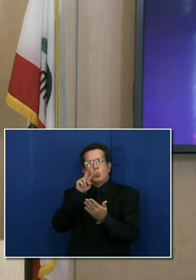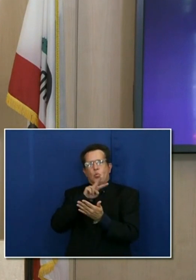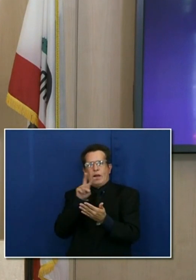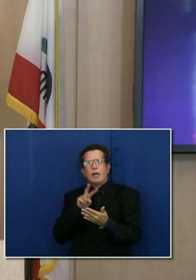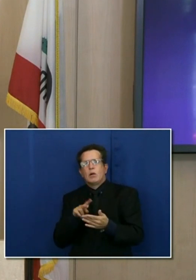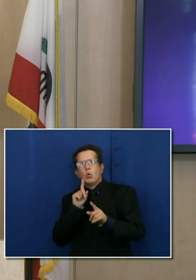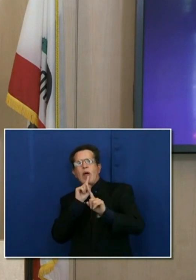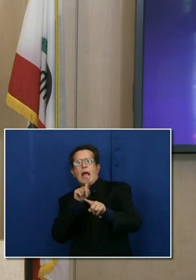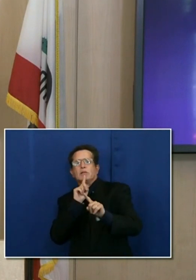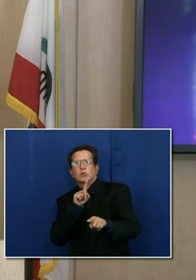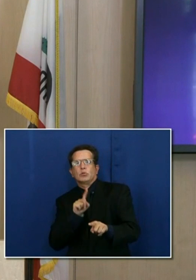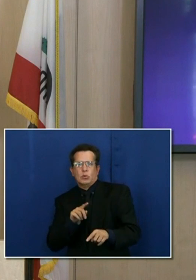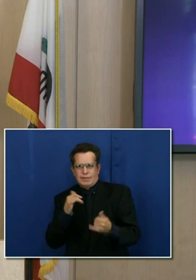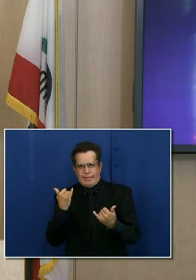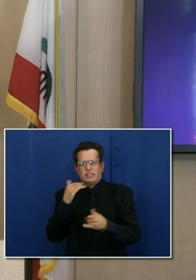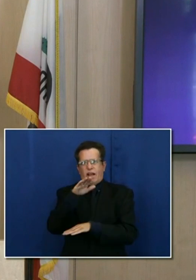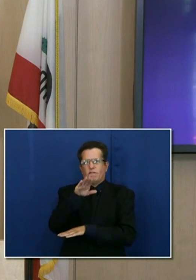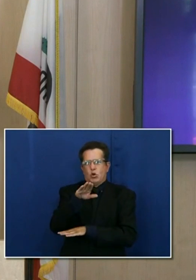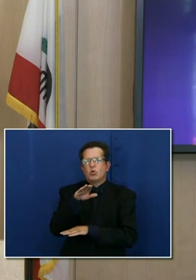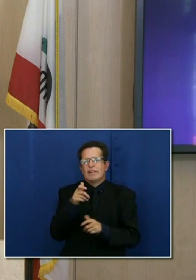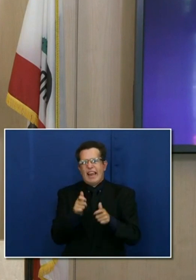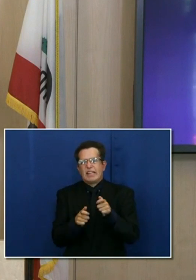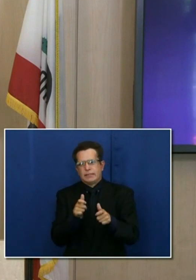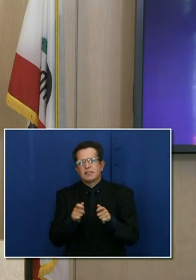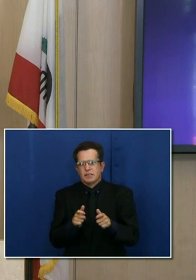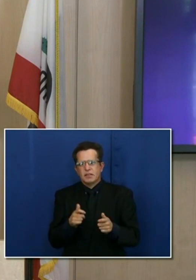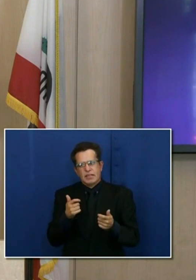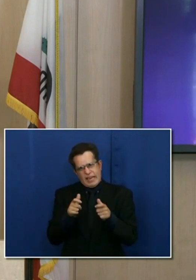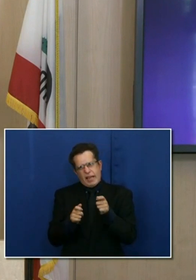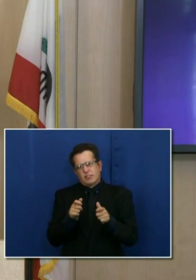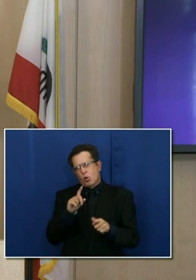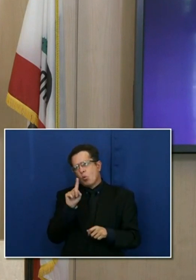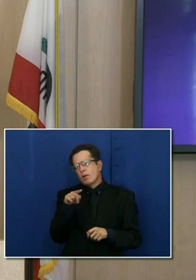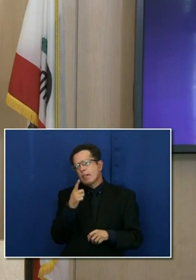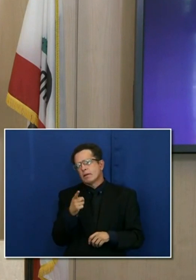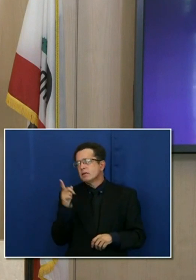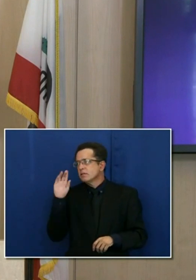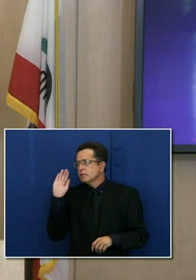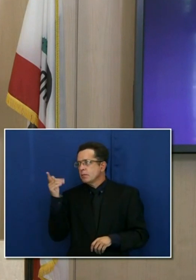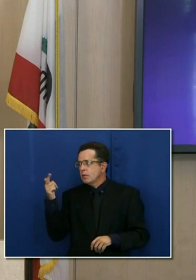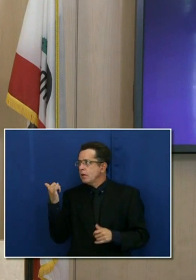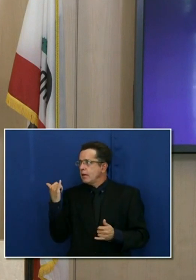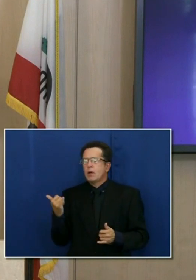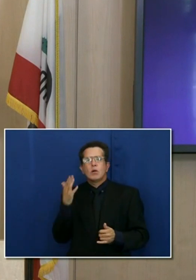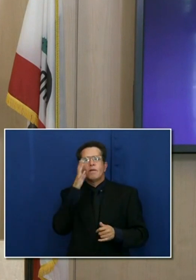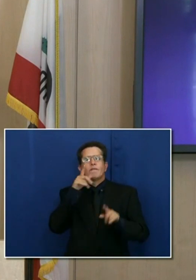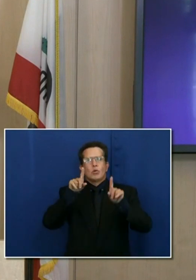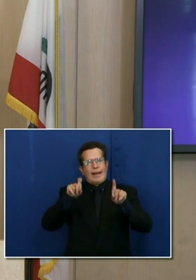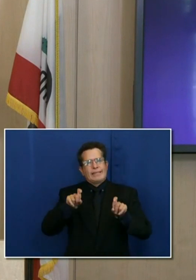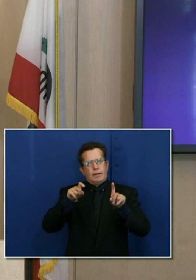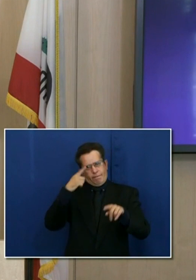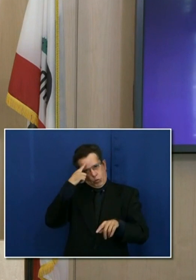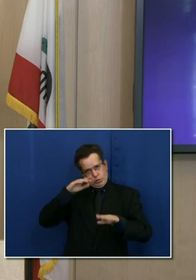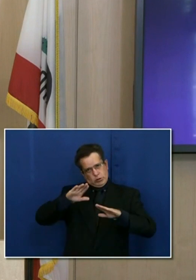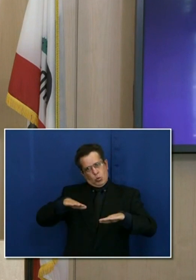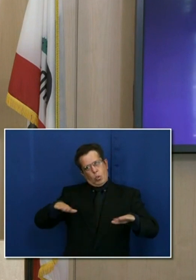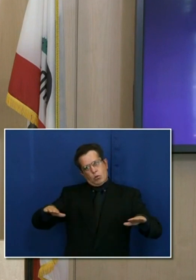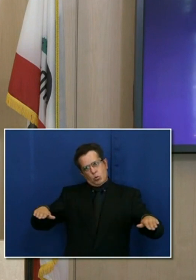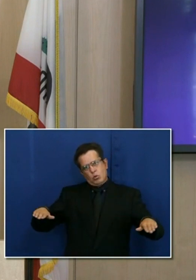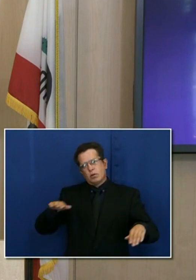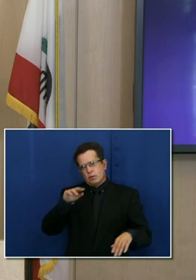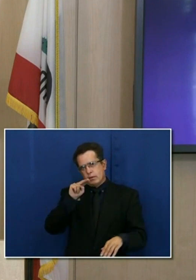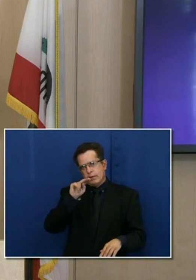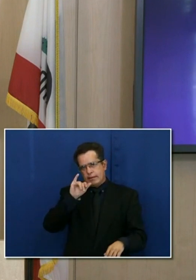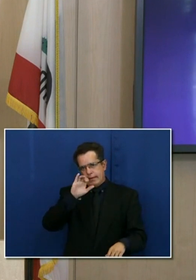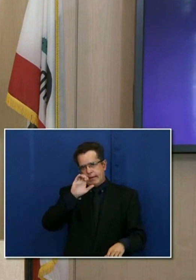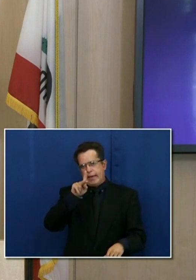and responded to this afternoon. This first question, I think, is going to be dealing with testing for children, and Nick